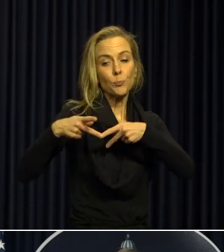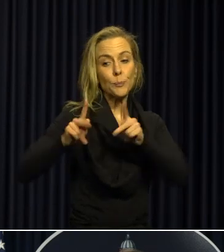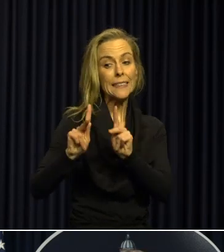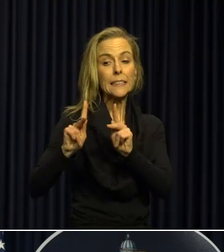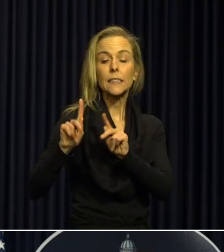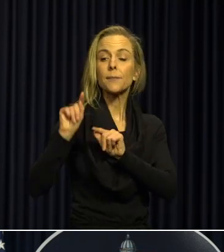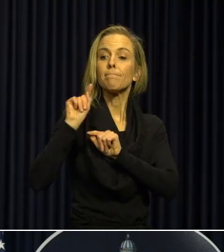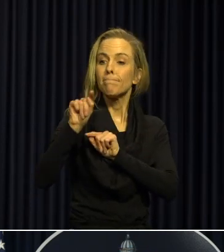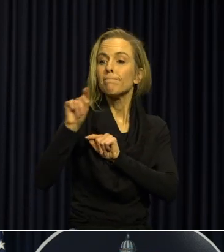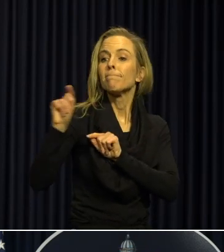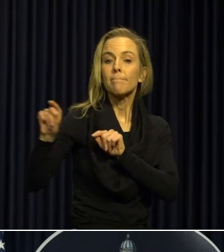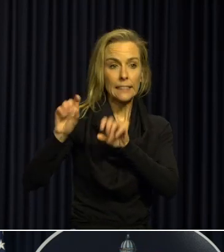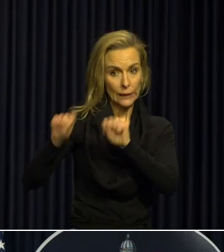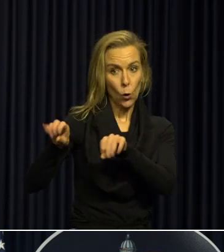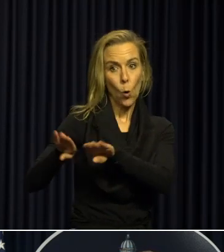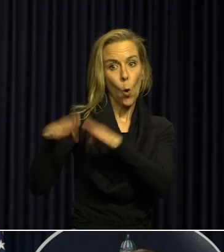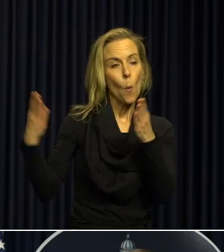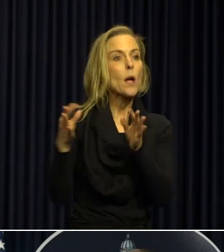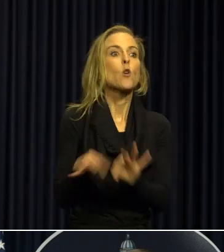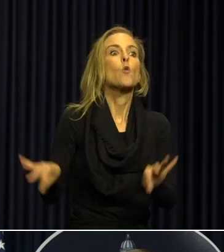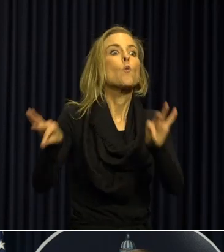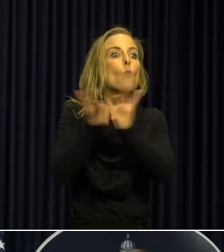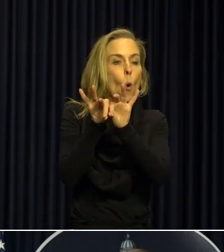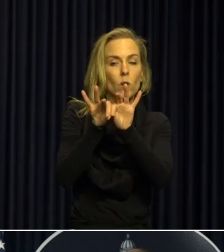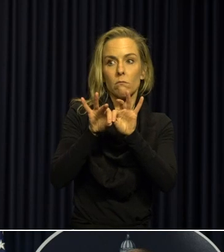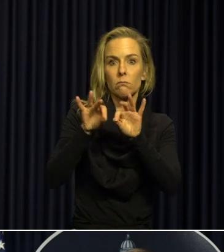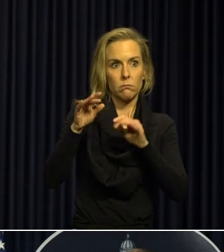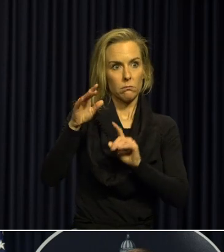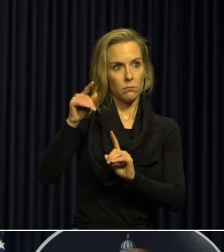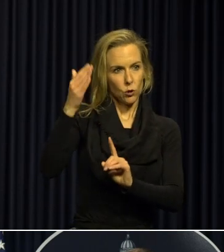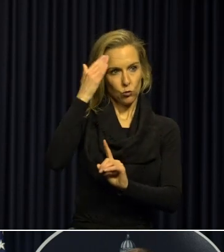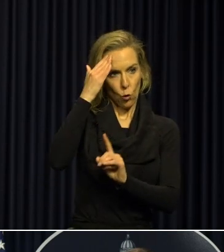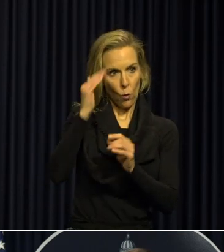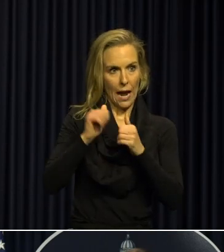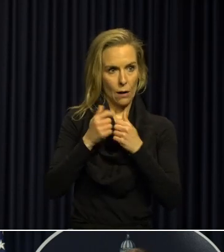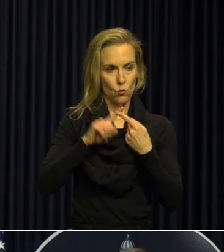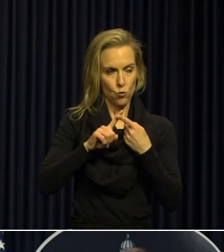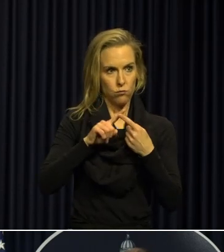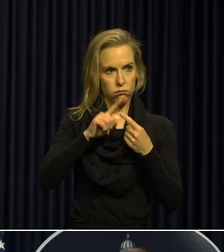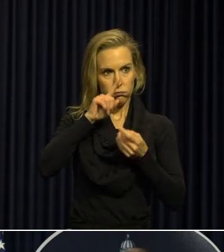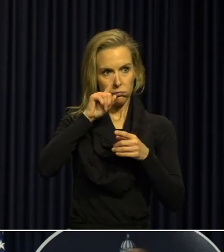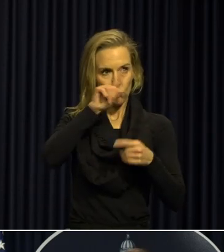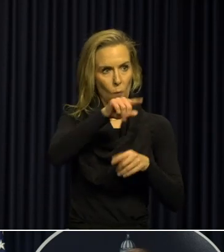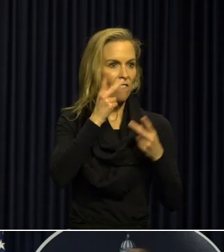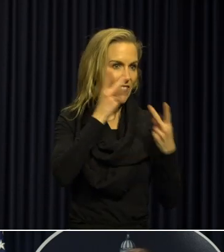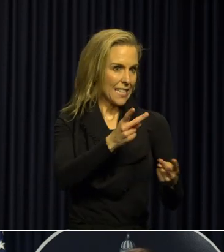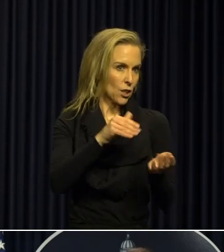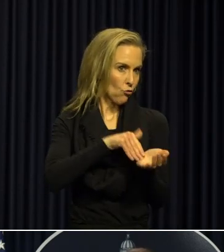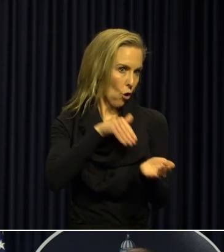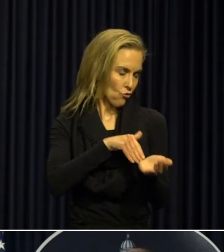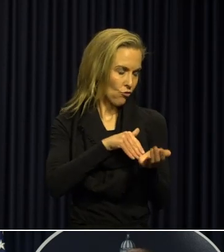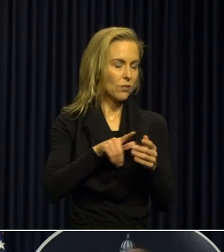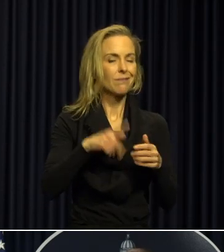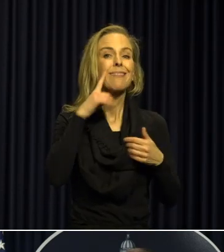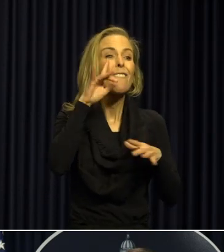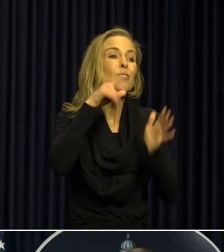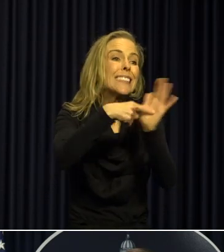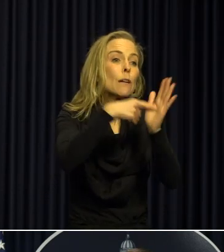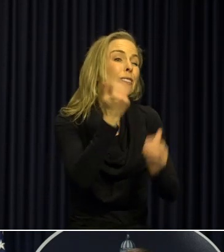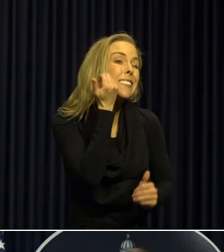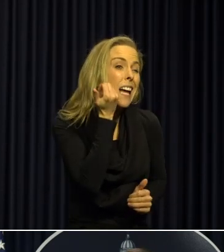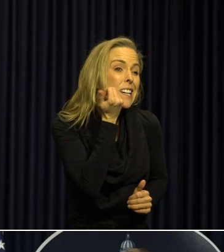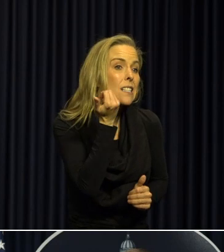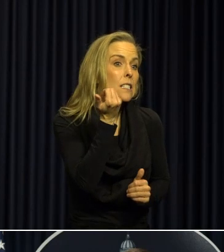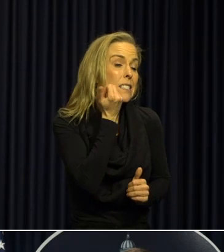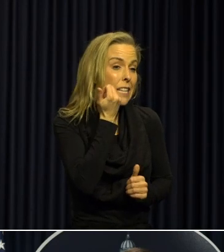that healthcare economy starting on Monday. The guidance is going to be there. So for instance, dentists aren't